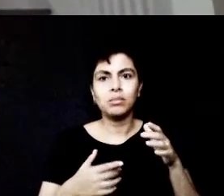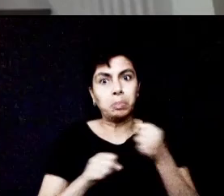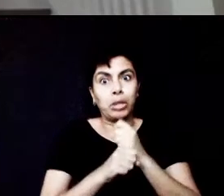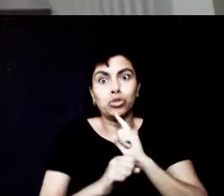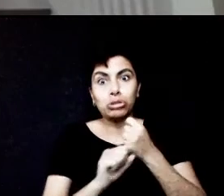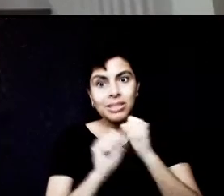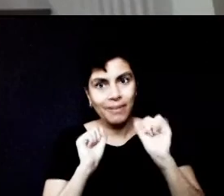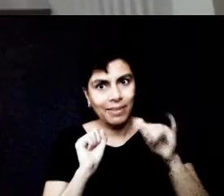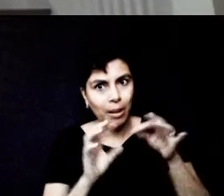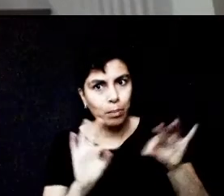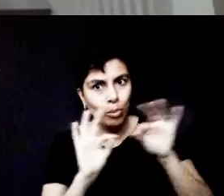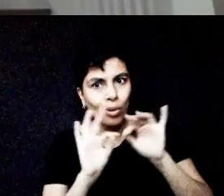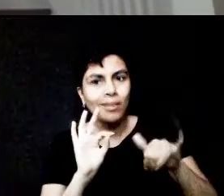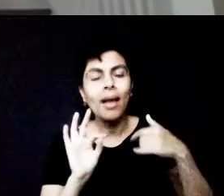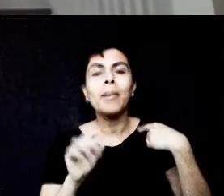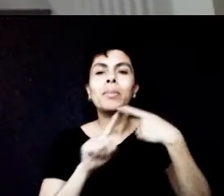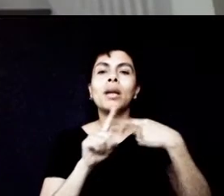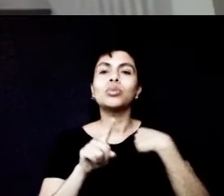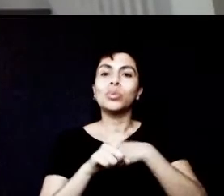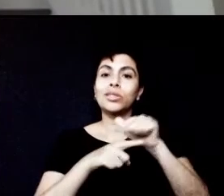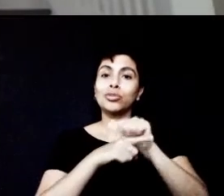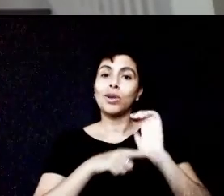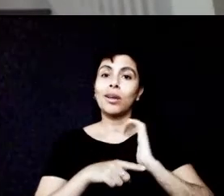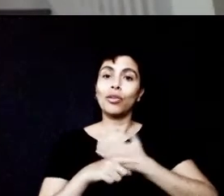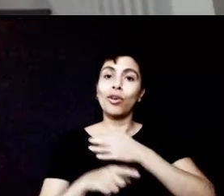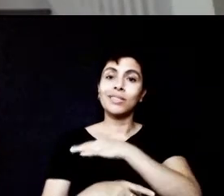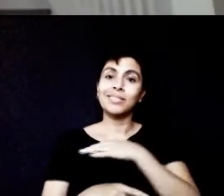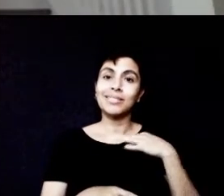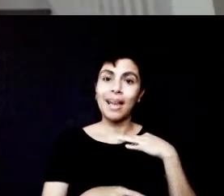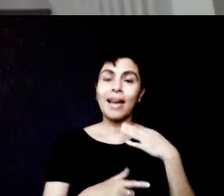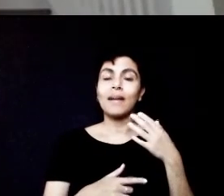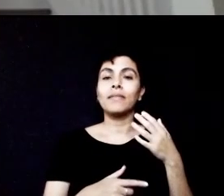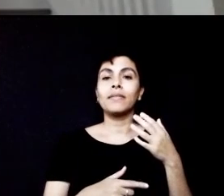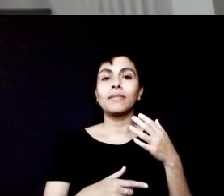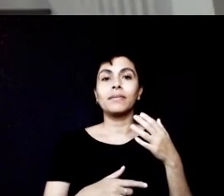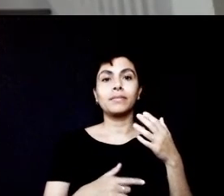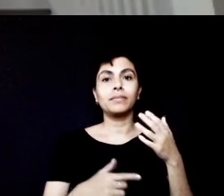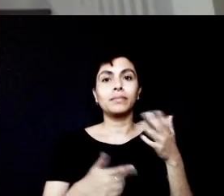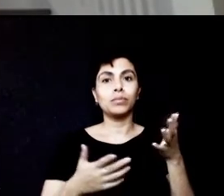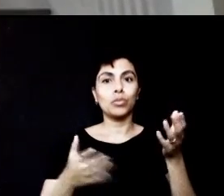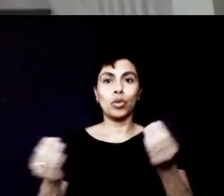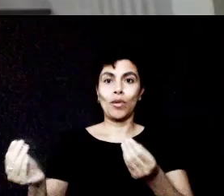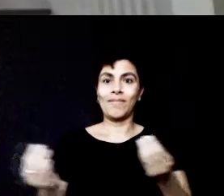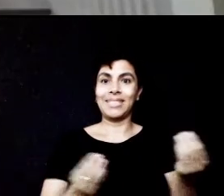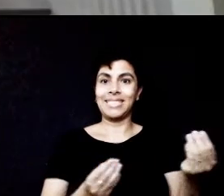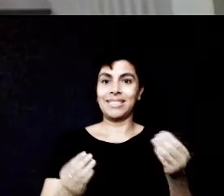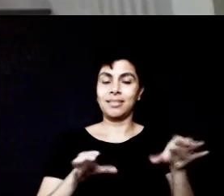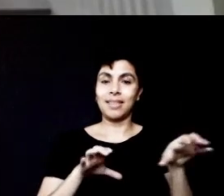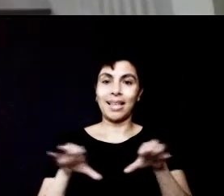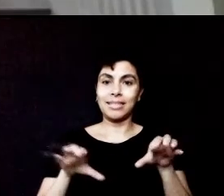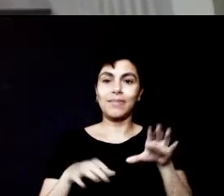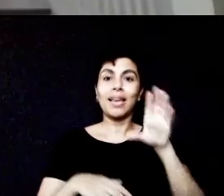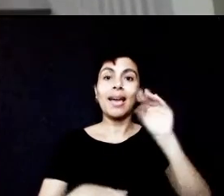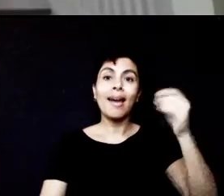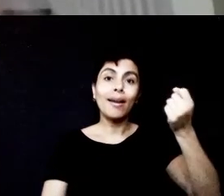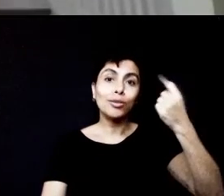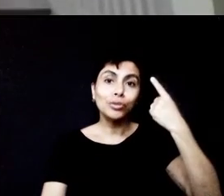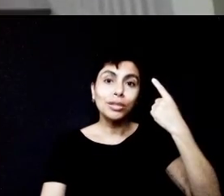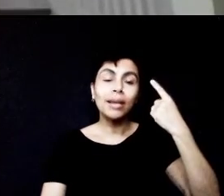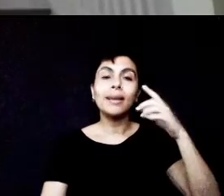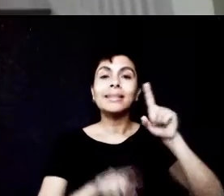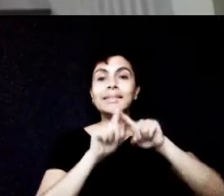safe. And we do train our staff to be able to facilitate the activities and